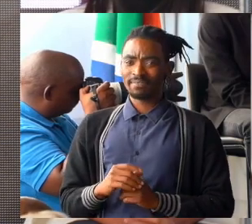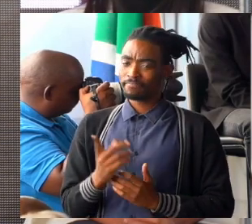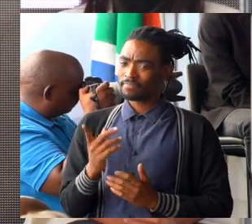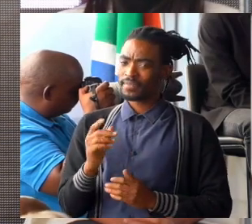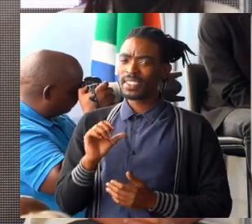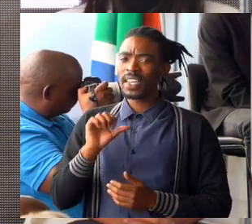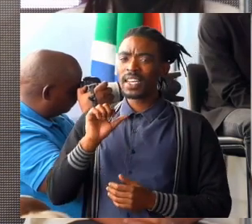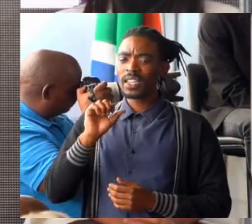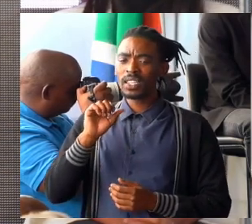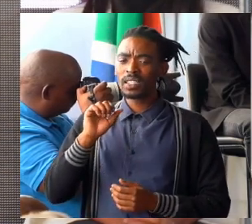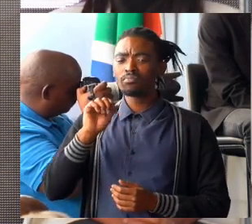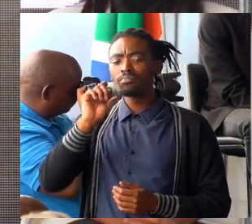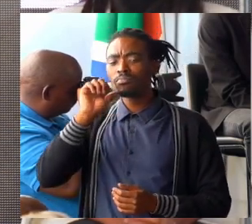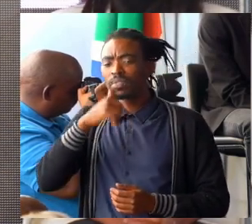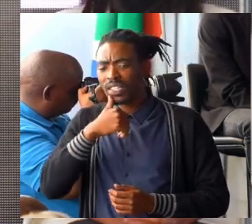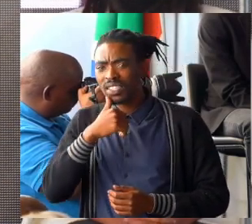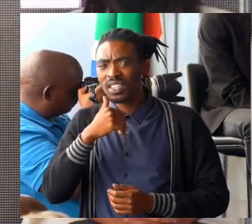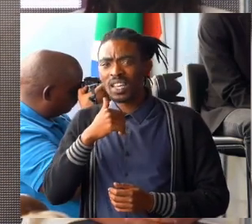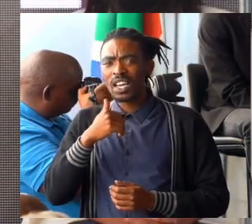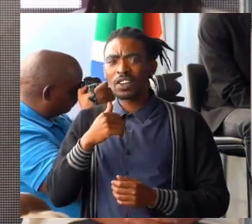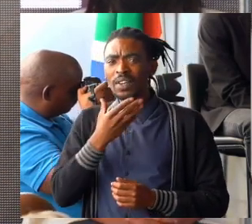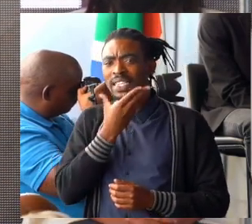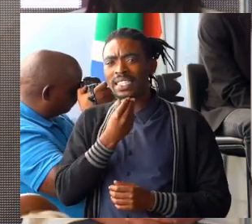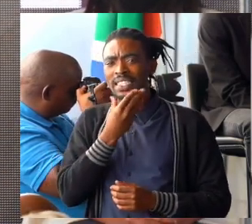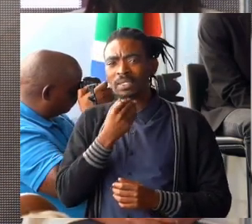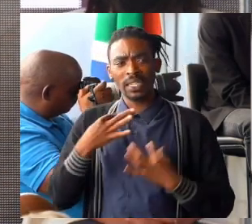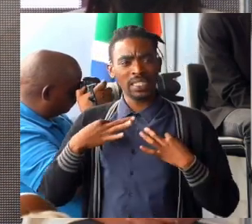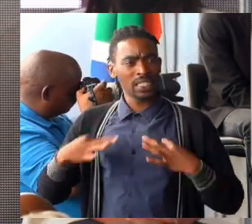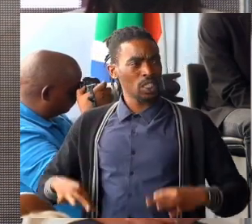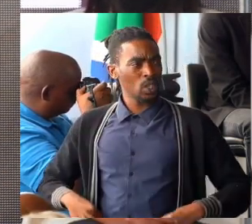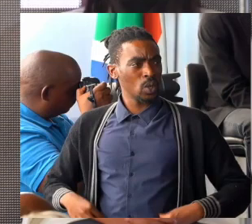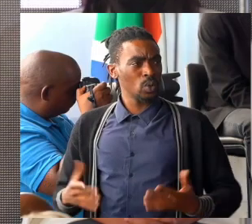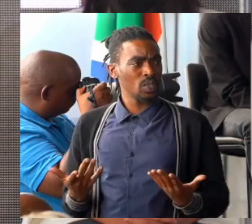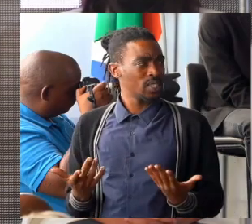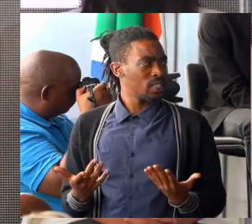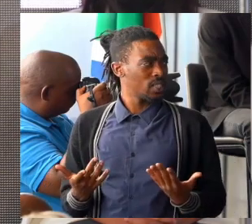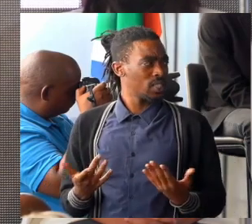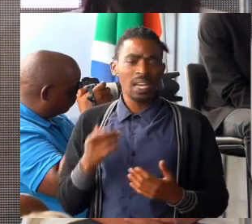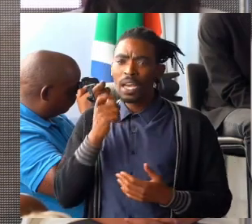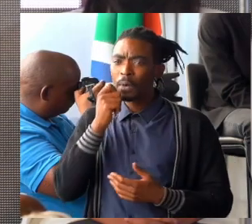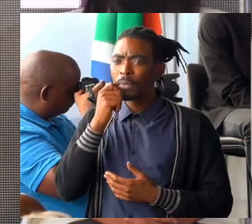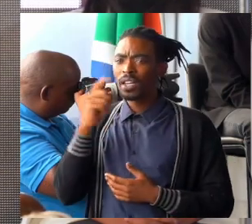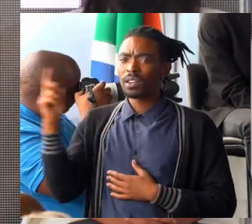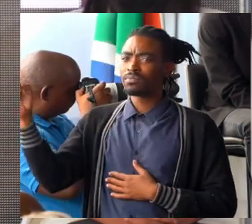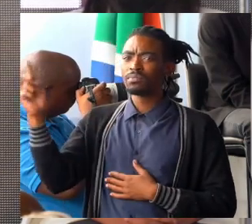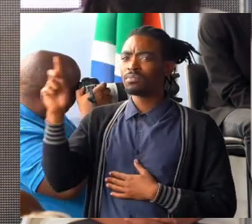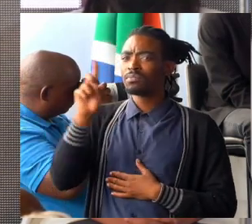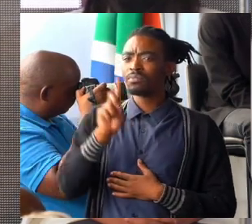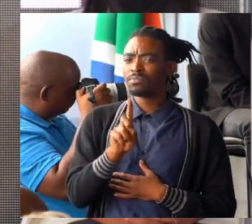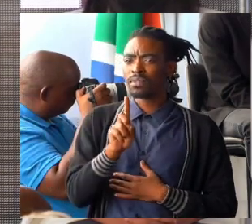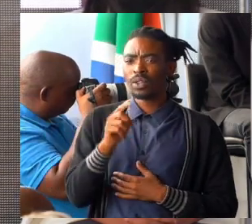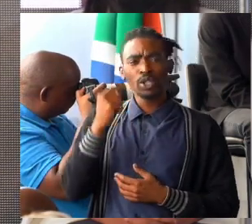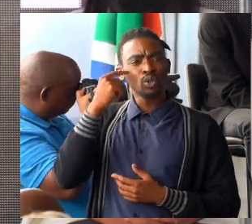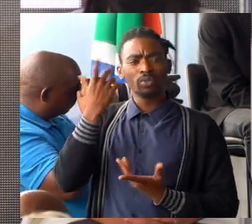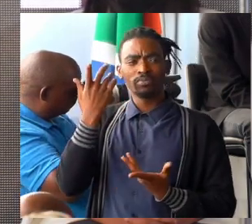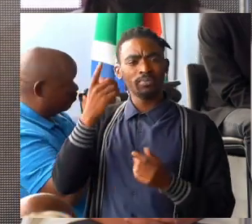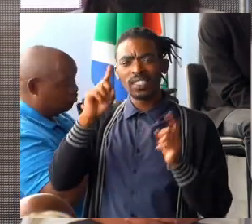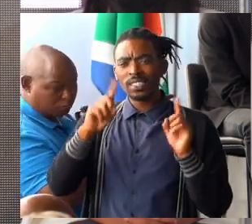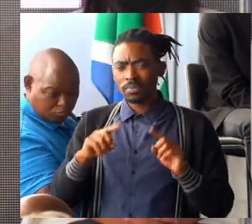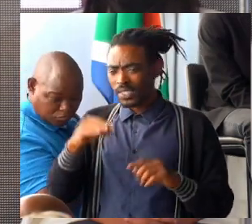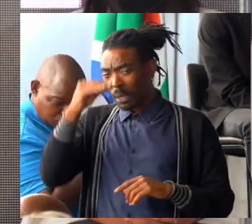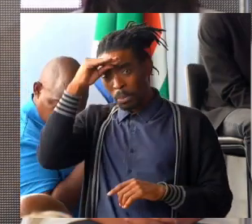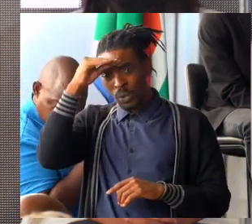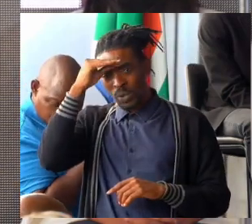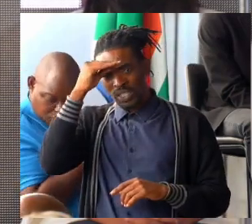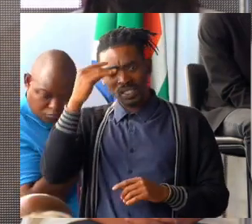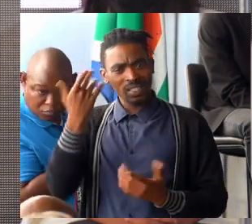The following day, we were going to get Christmas clothes, so we were very excited. And a man came, we thought he was a special branch policeman. And he came and he